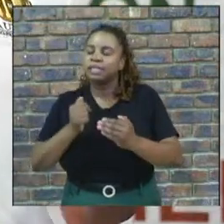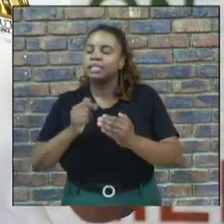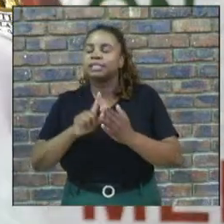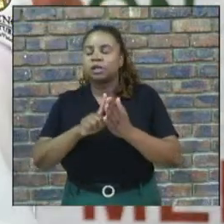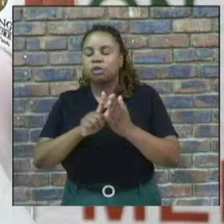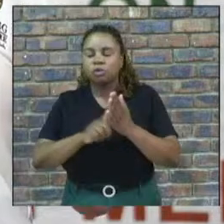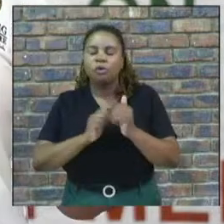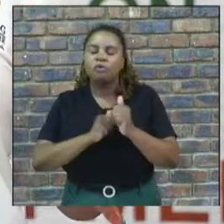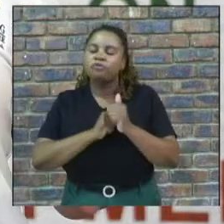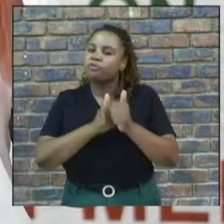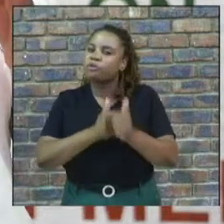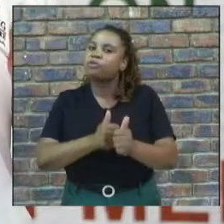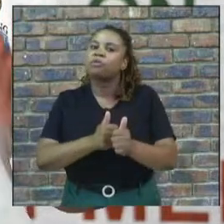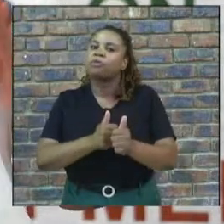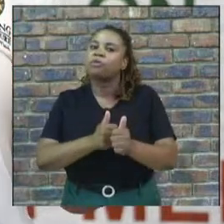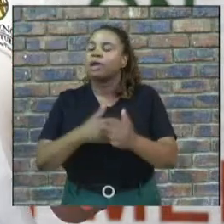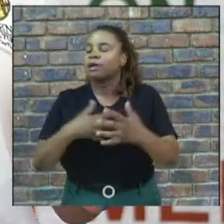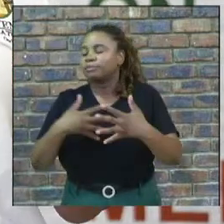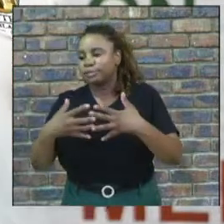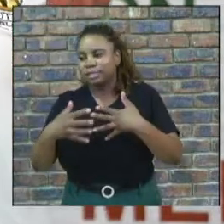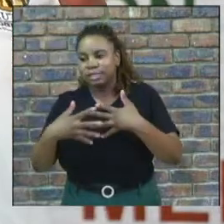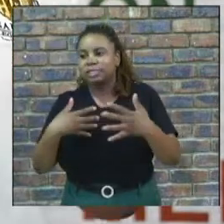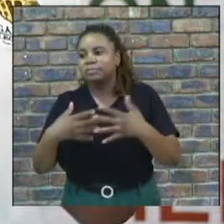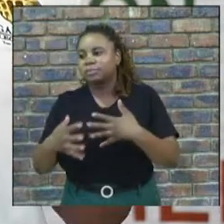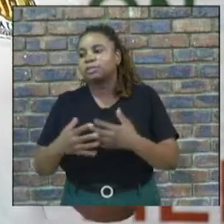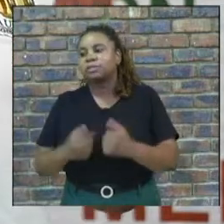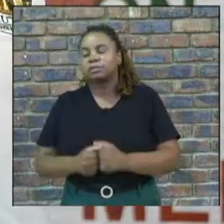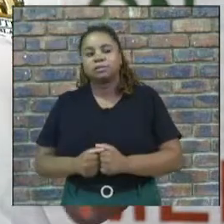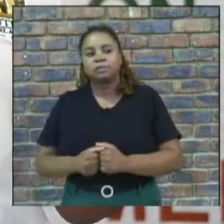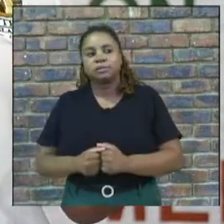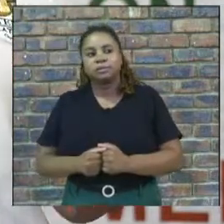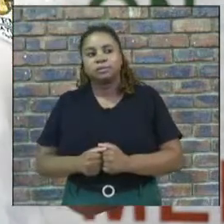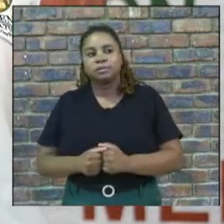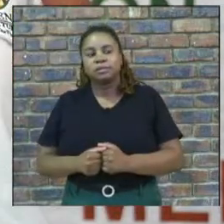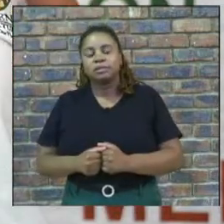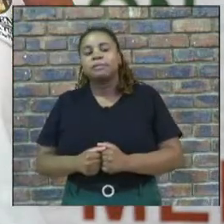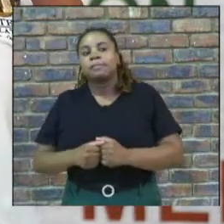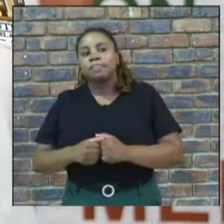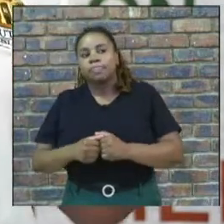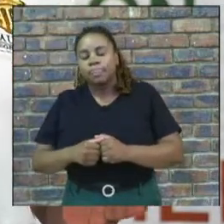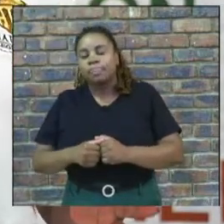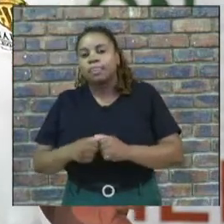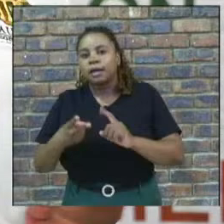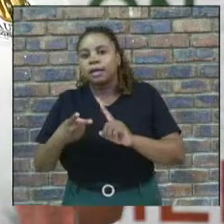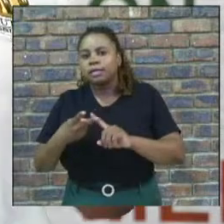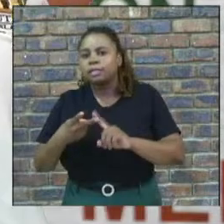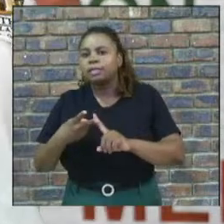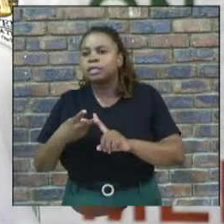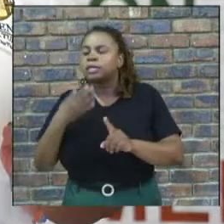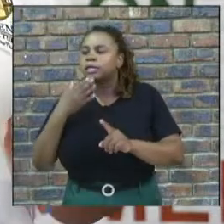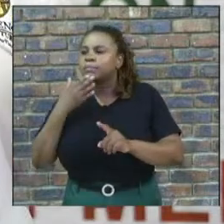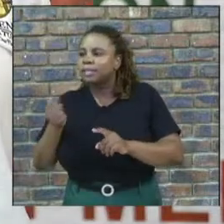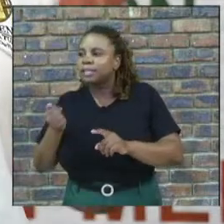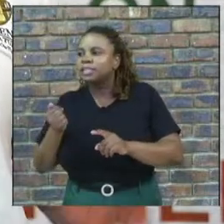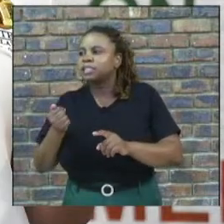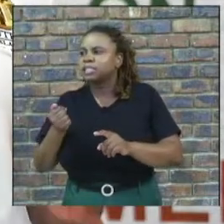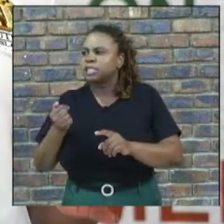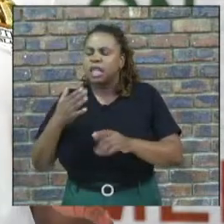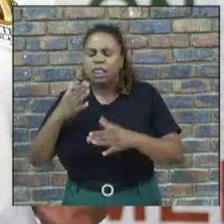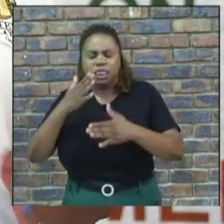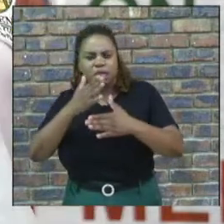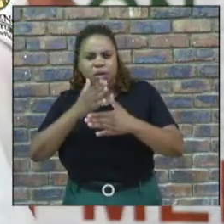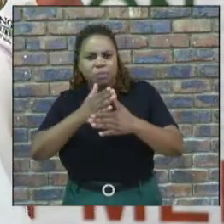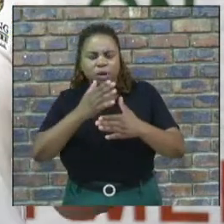part. The third part, community area. Look out for people that are not employed, especially young